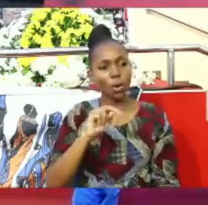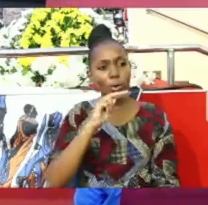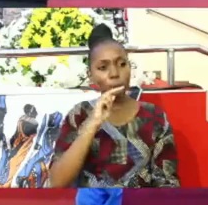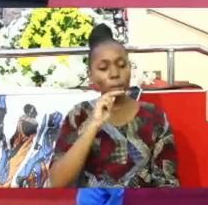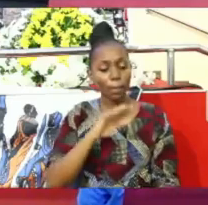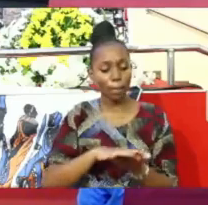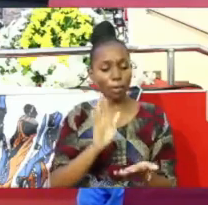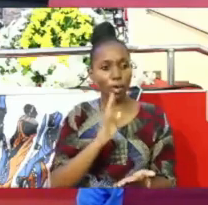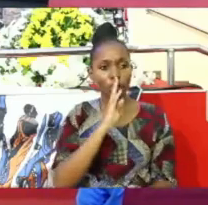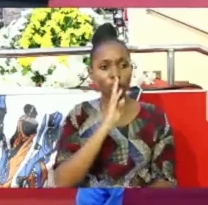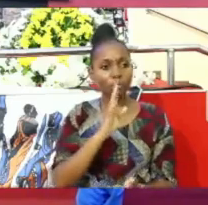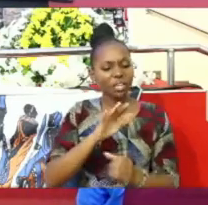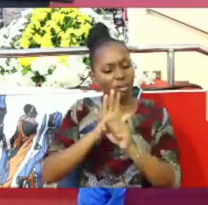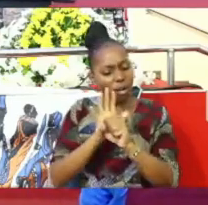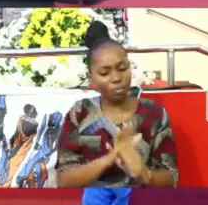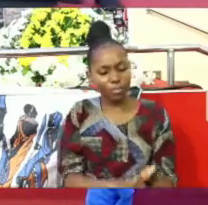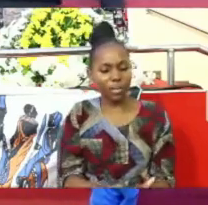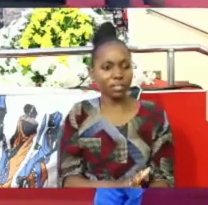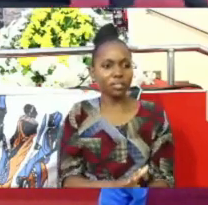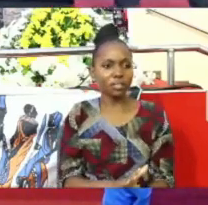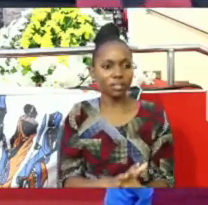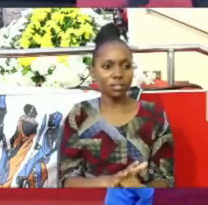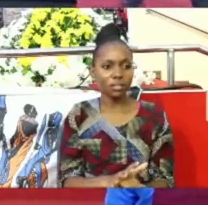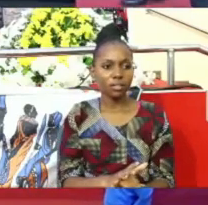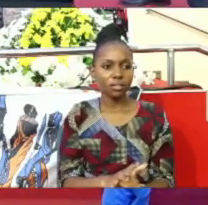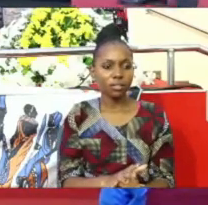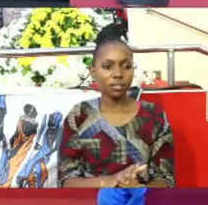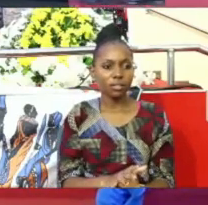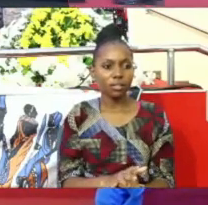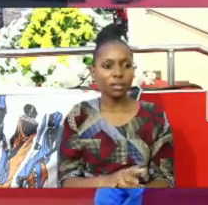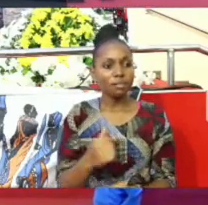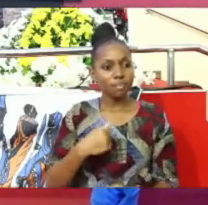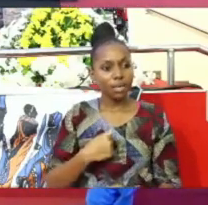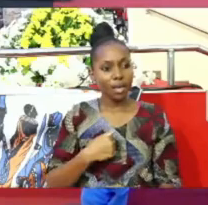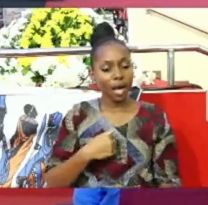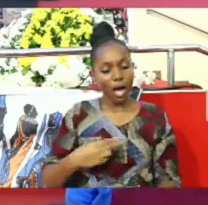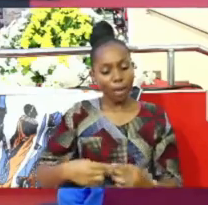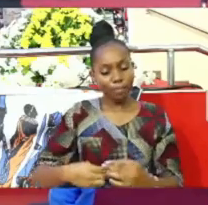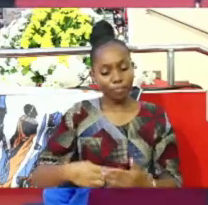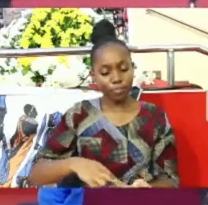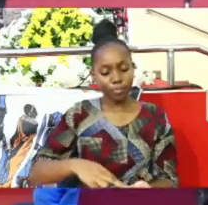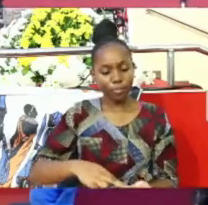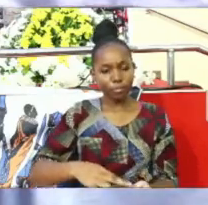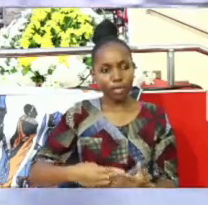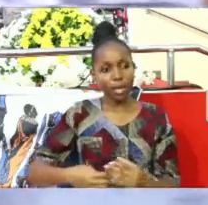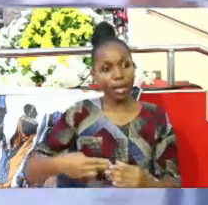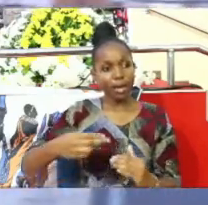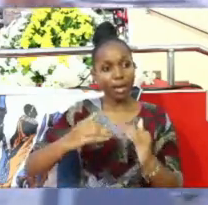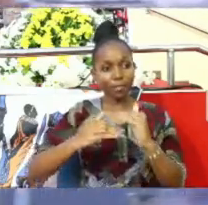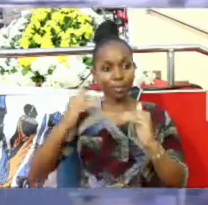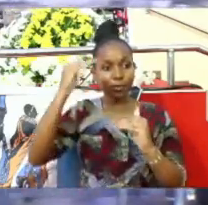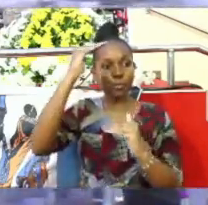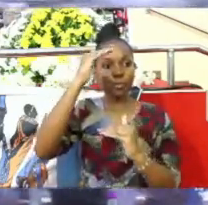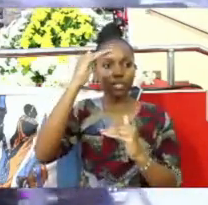No more being defined by circumstances. I am rising over. In the name of Jesus.